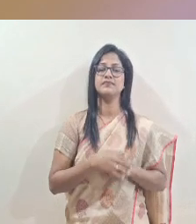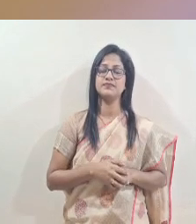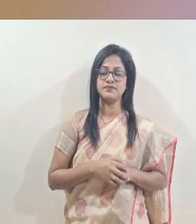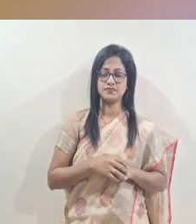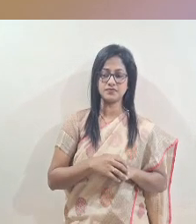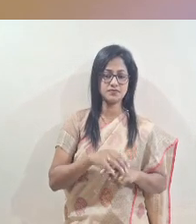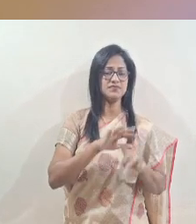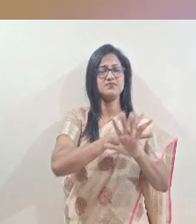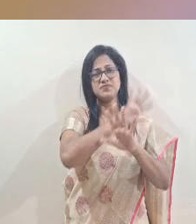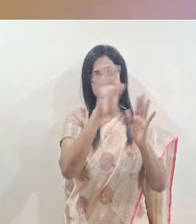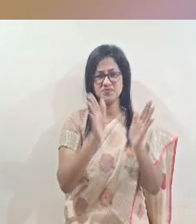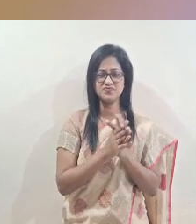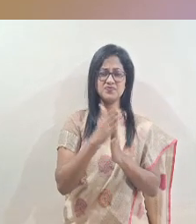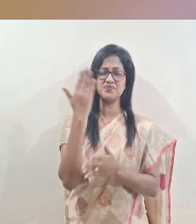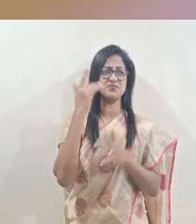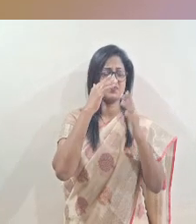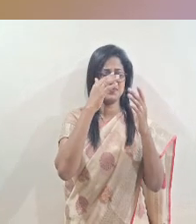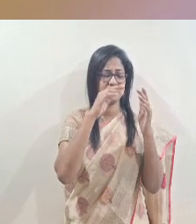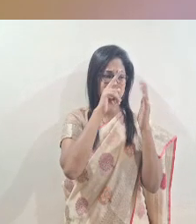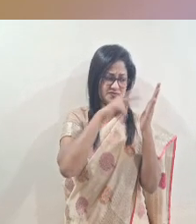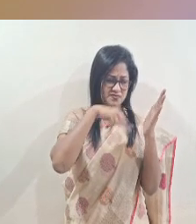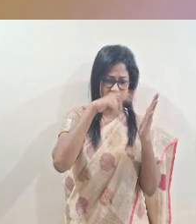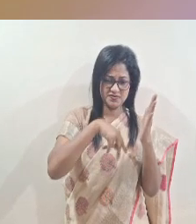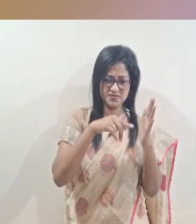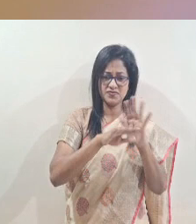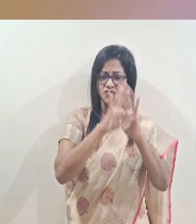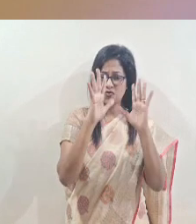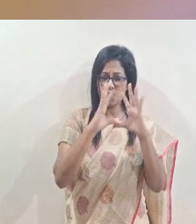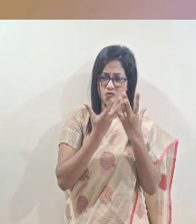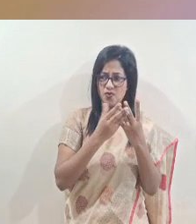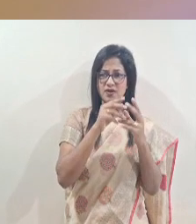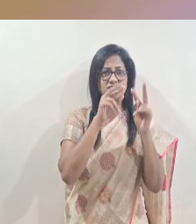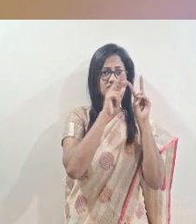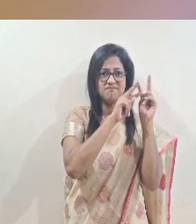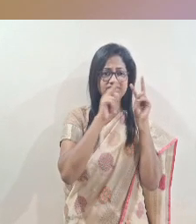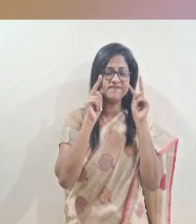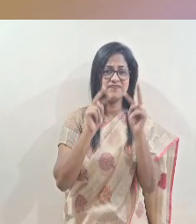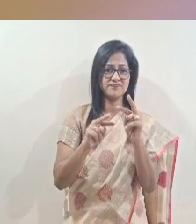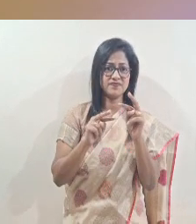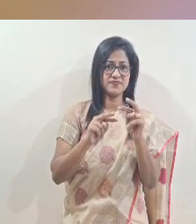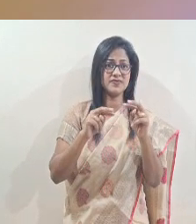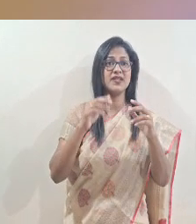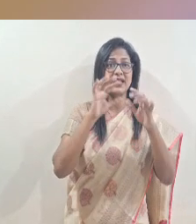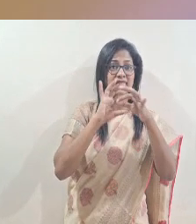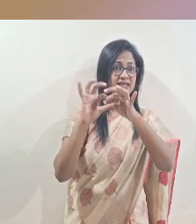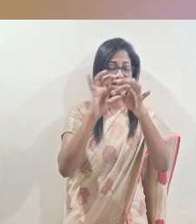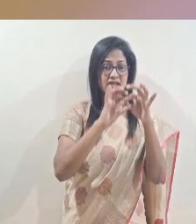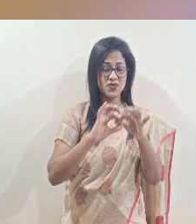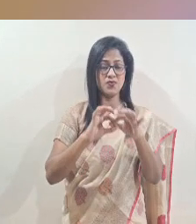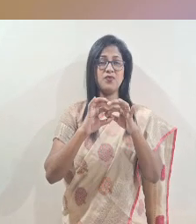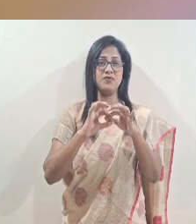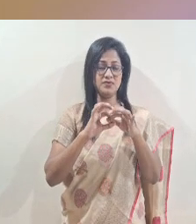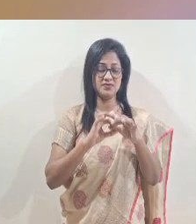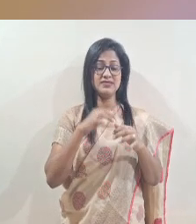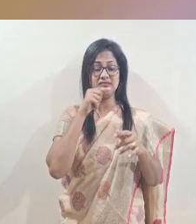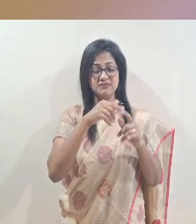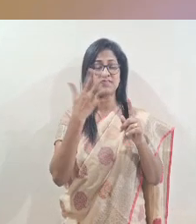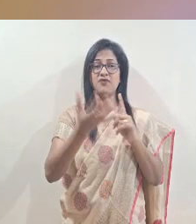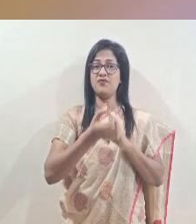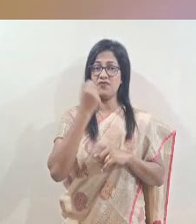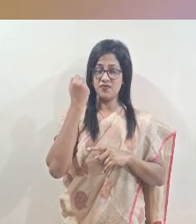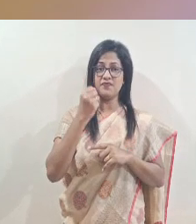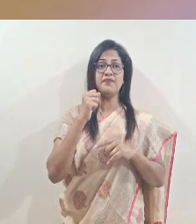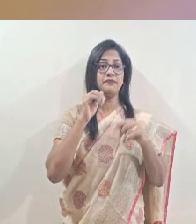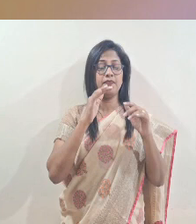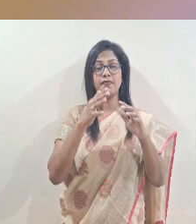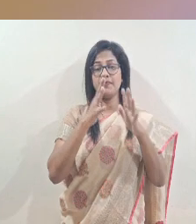So, throughout the literature, if you look at the world as a whole, throughout the literature, network topology is considered as one of the major